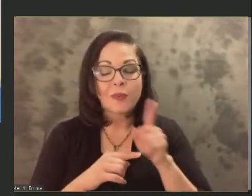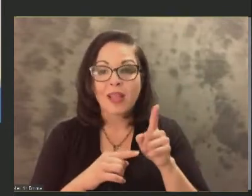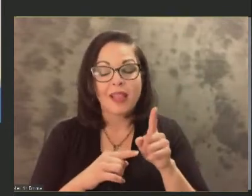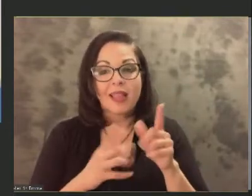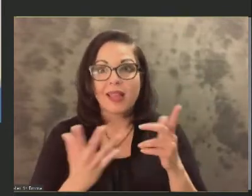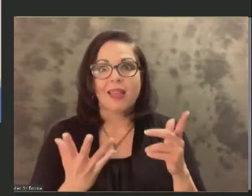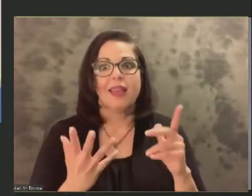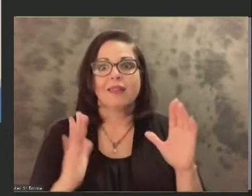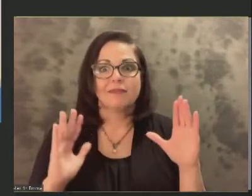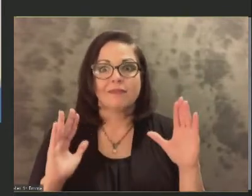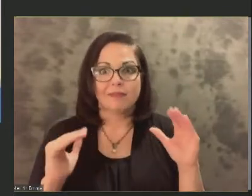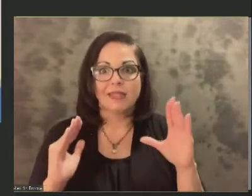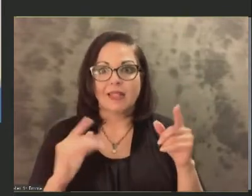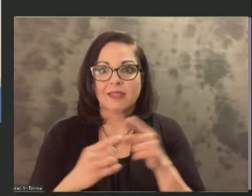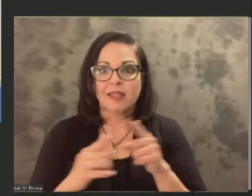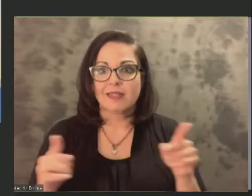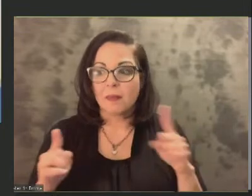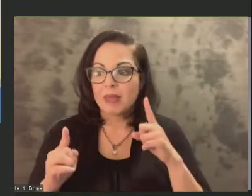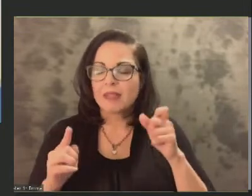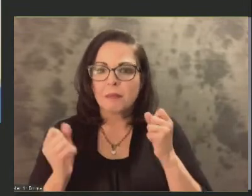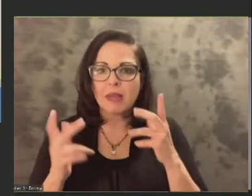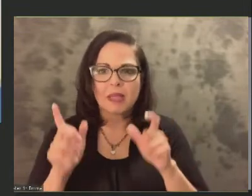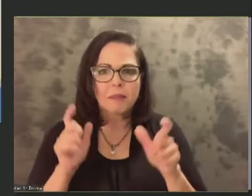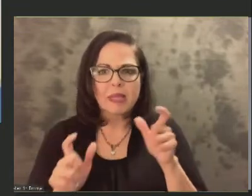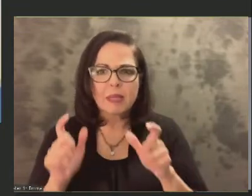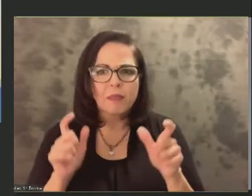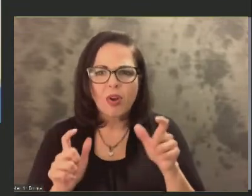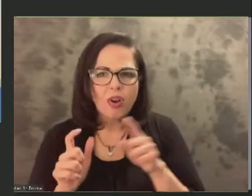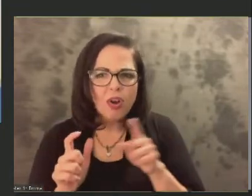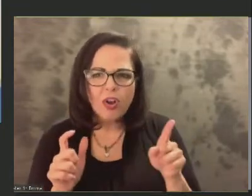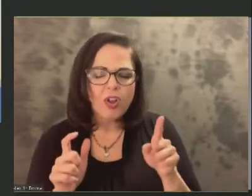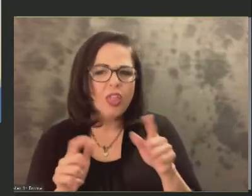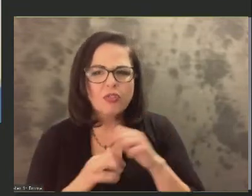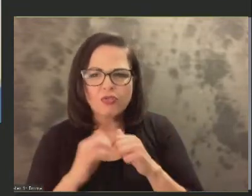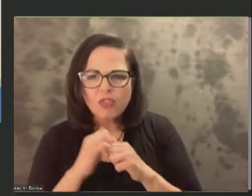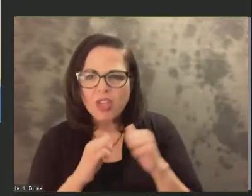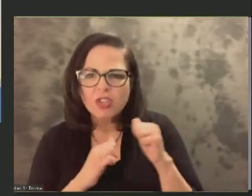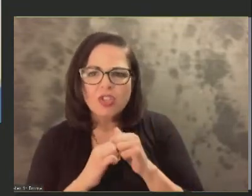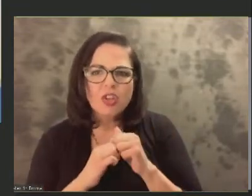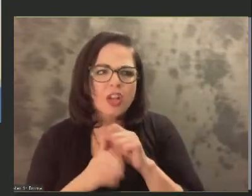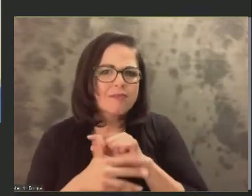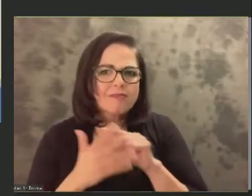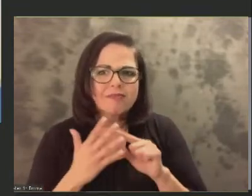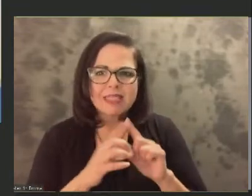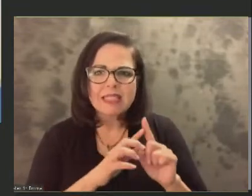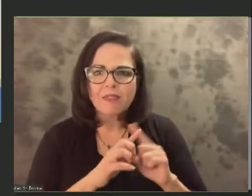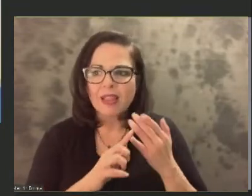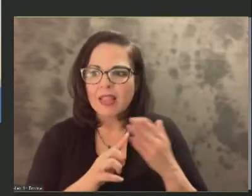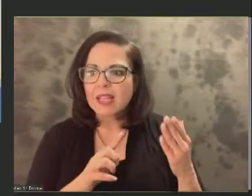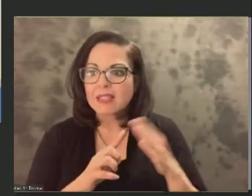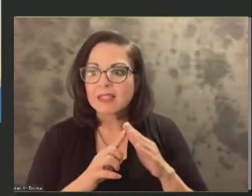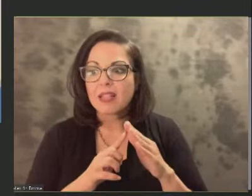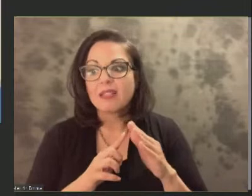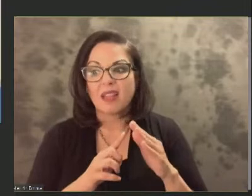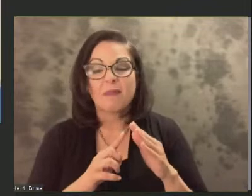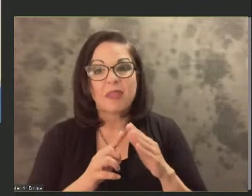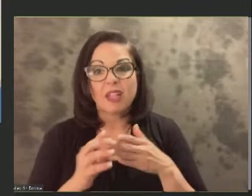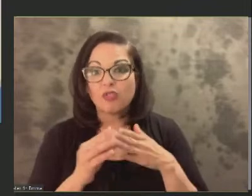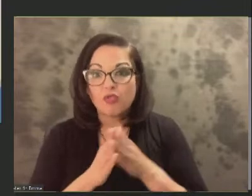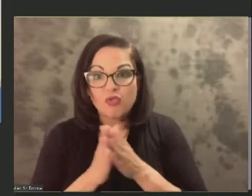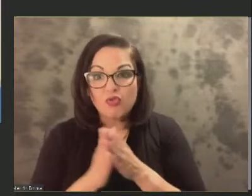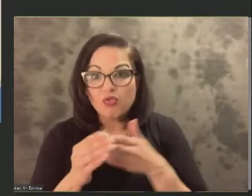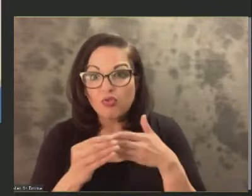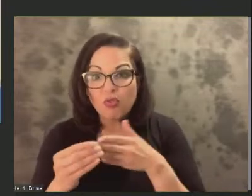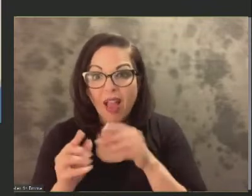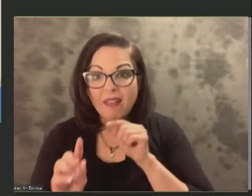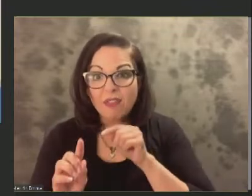unprecedented because many people talk about structural drivers and it's just huge. So it is amazing to